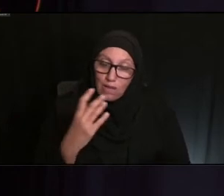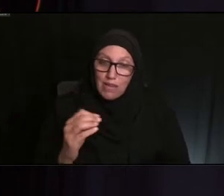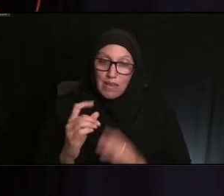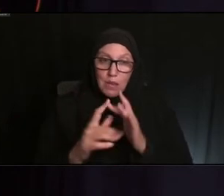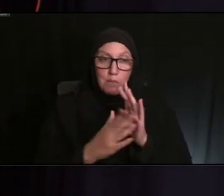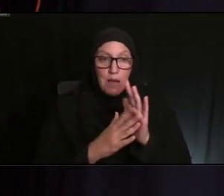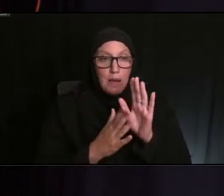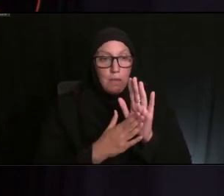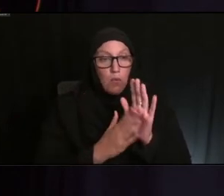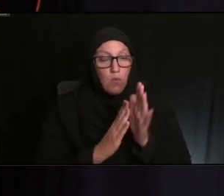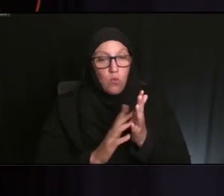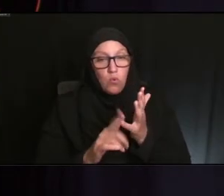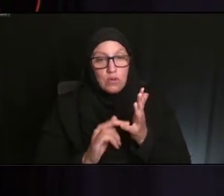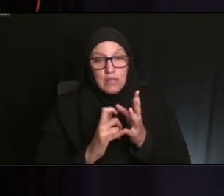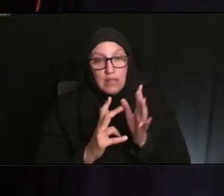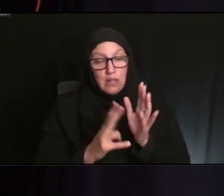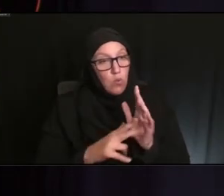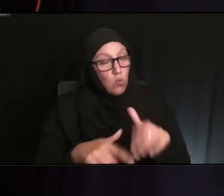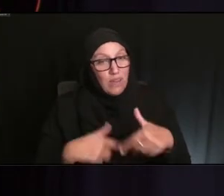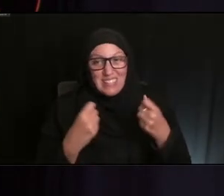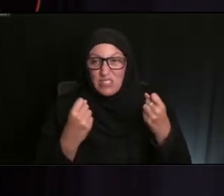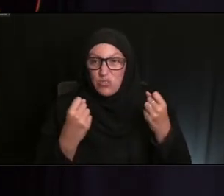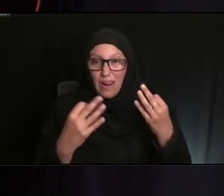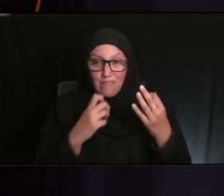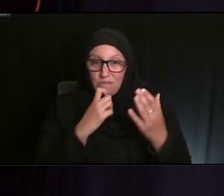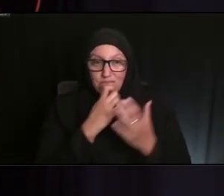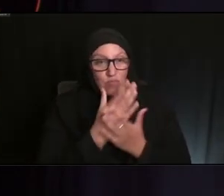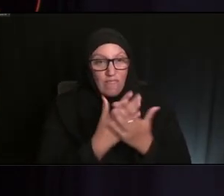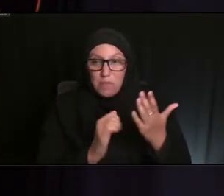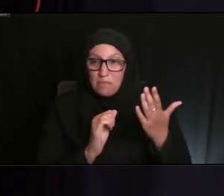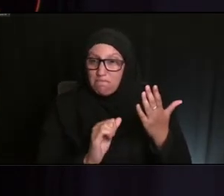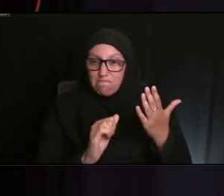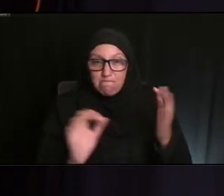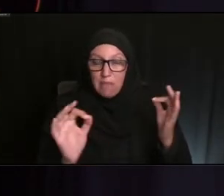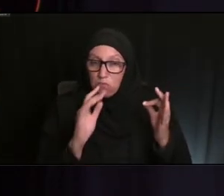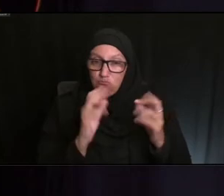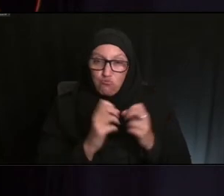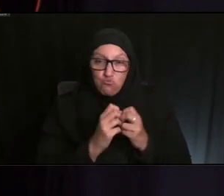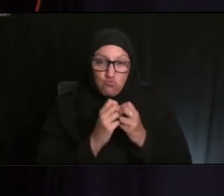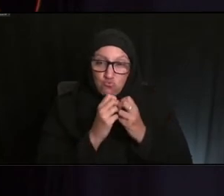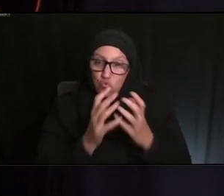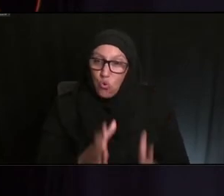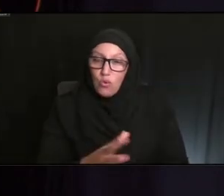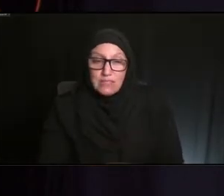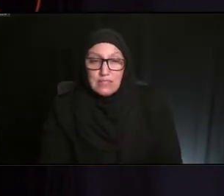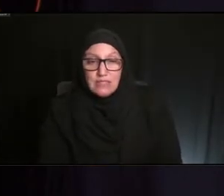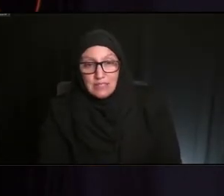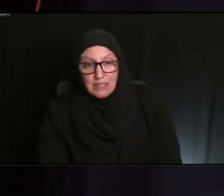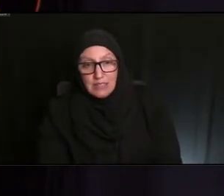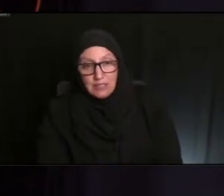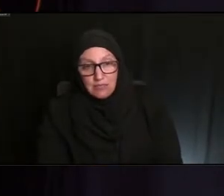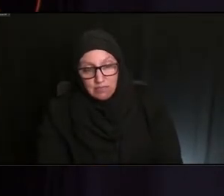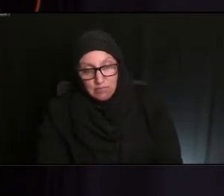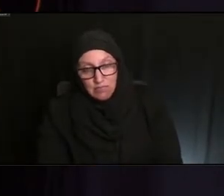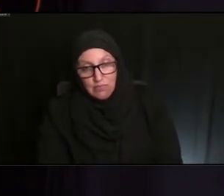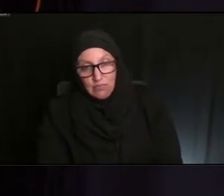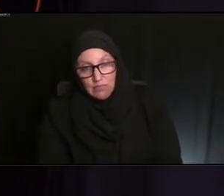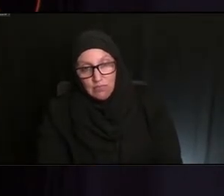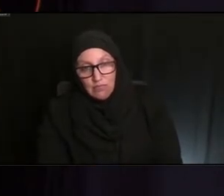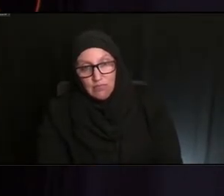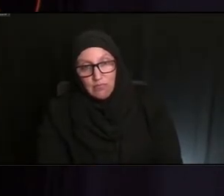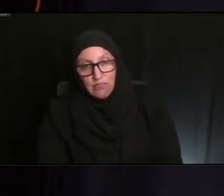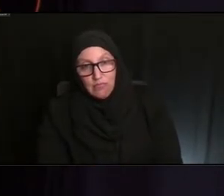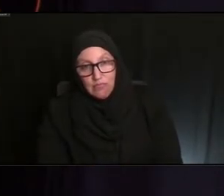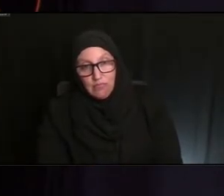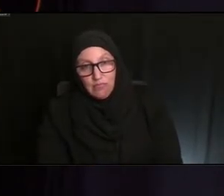we don't even have Maqtal Ibn Mekhnaf. It doesn't even exist anymore. It was destroyed. We get the story from At-Tabari who